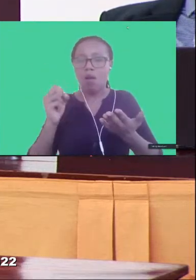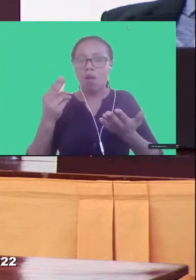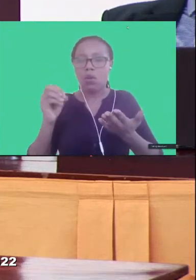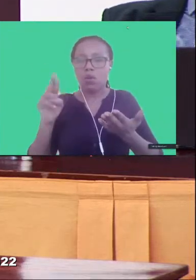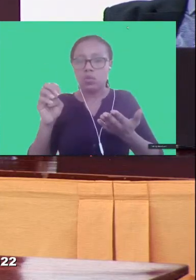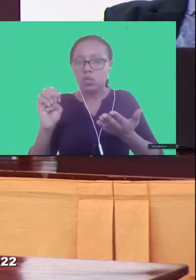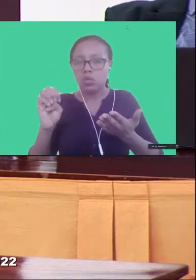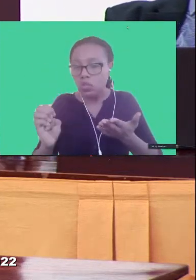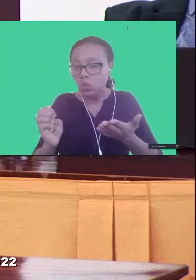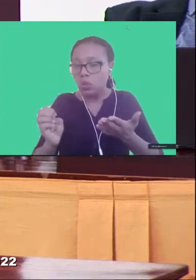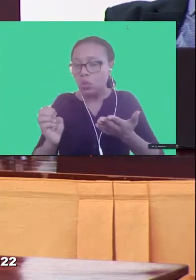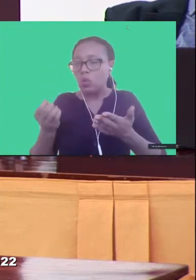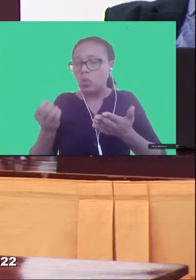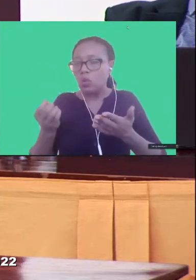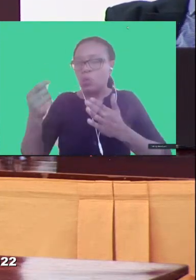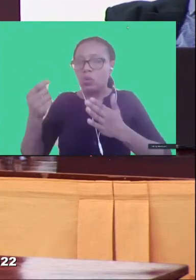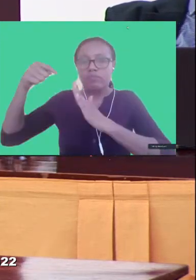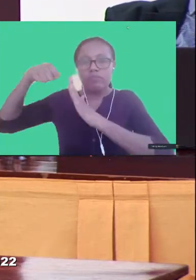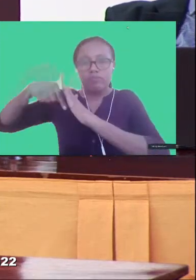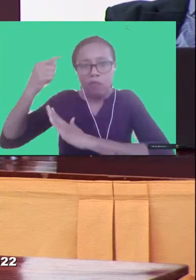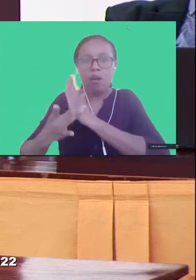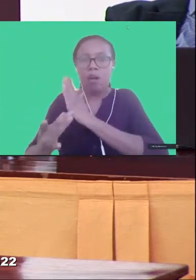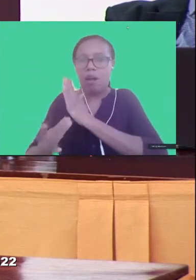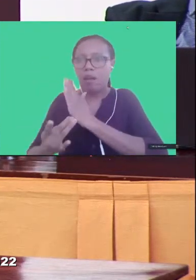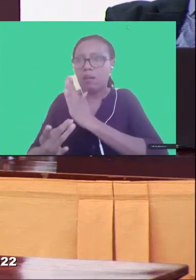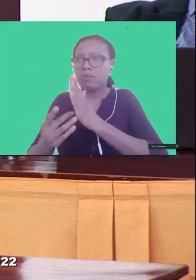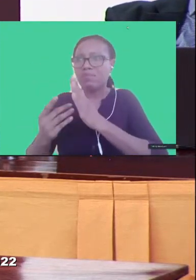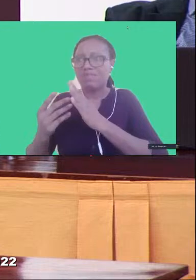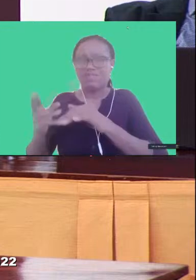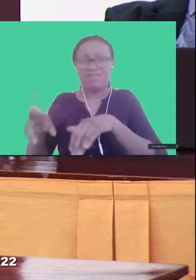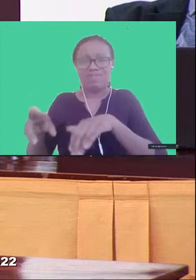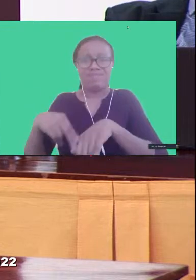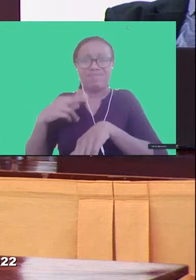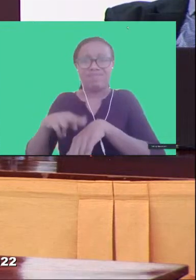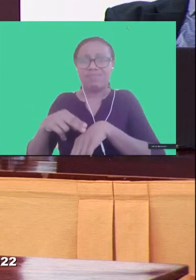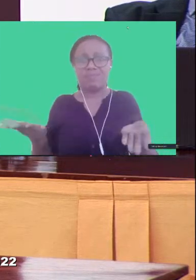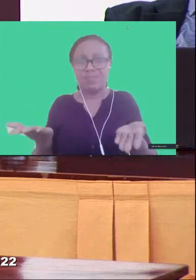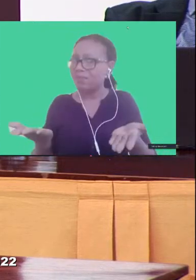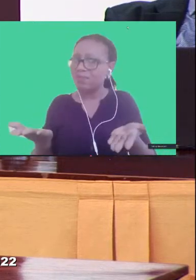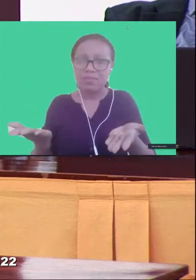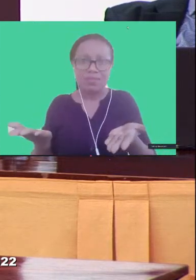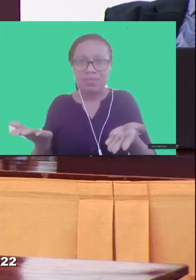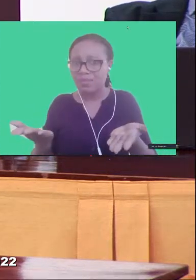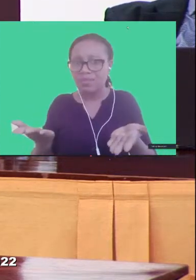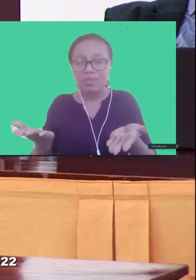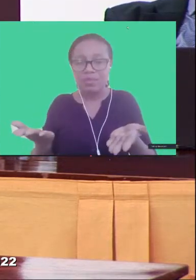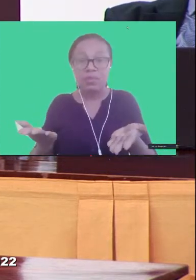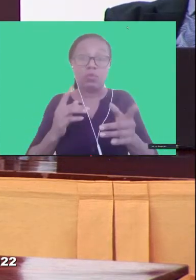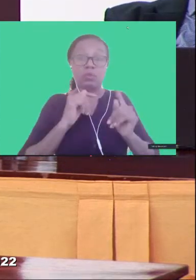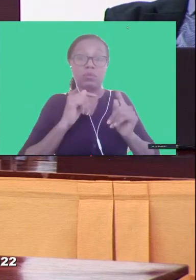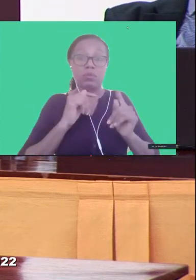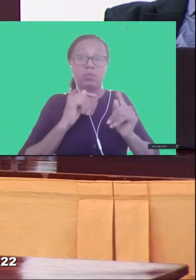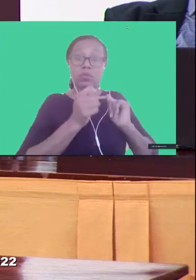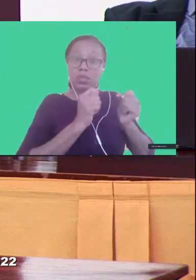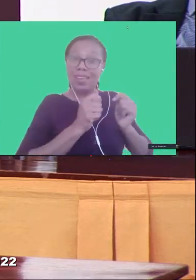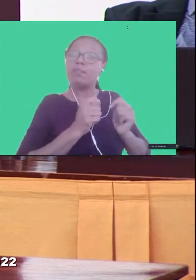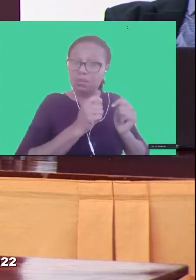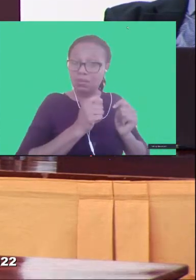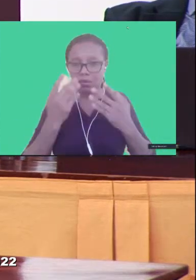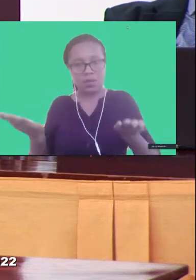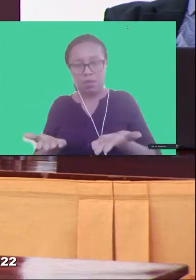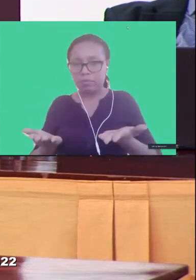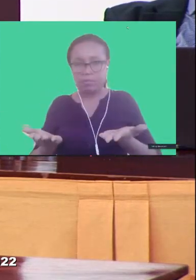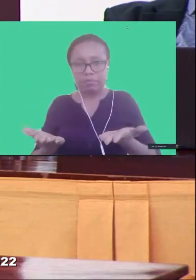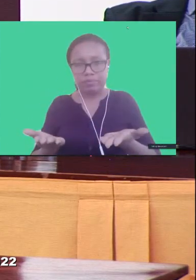in seeking to start this new exploration, we felt it necessary for the company to sit down with Barbadians and get feedback in terms of how they